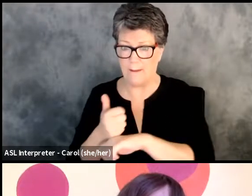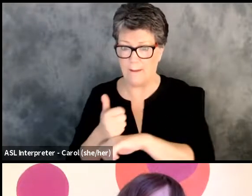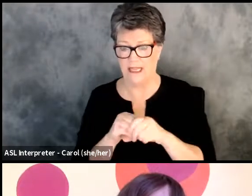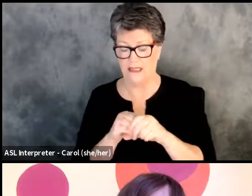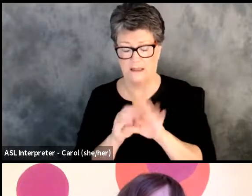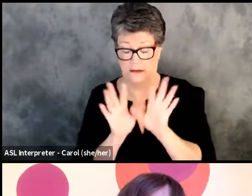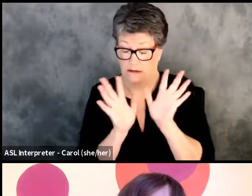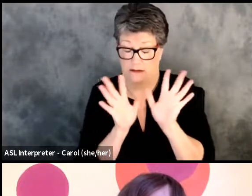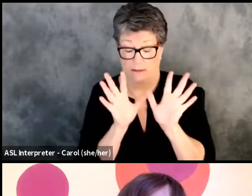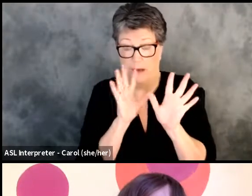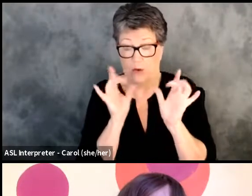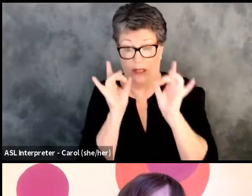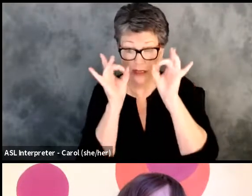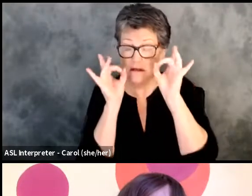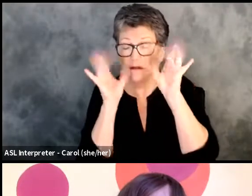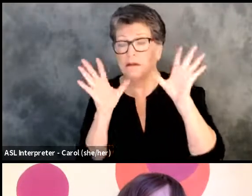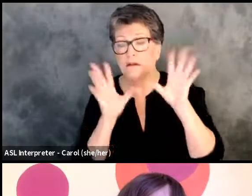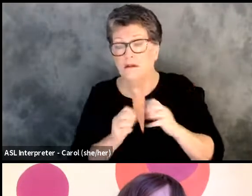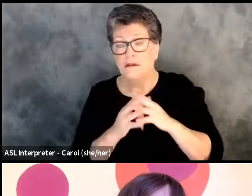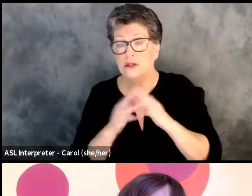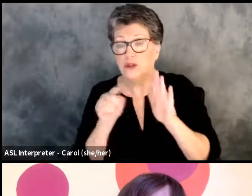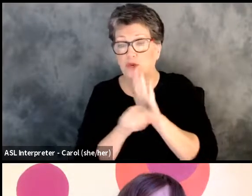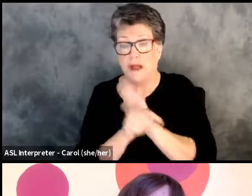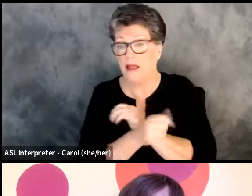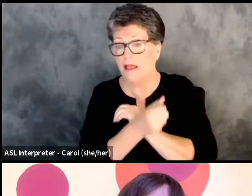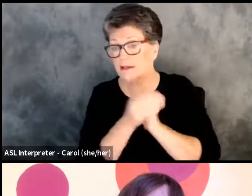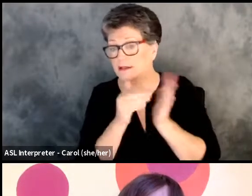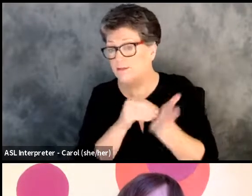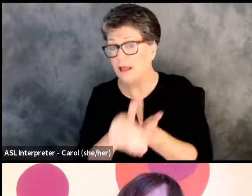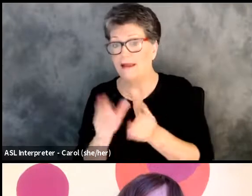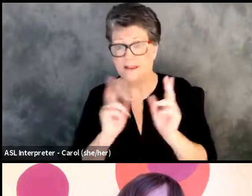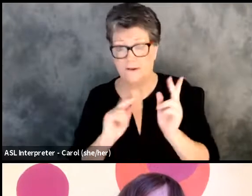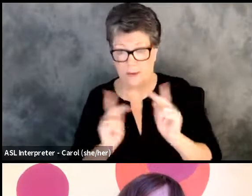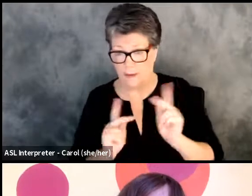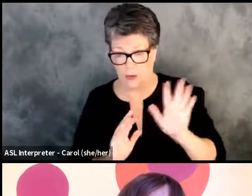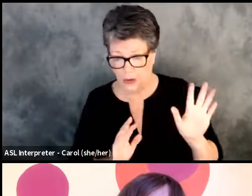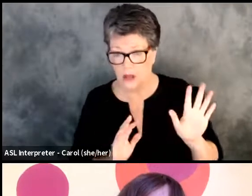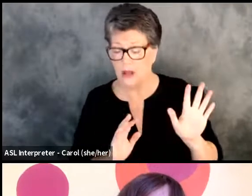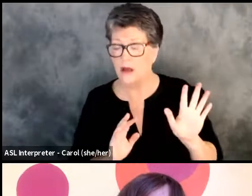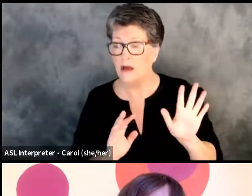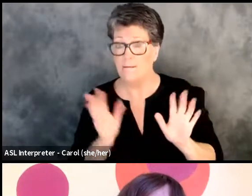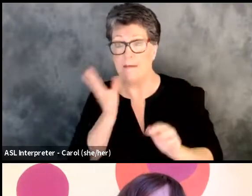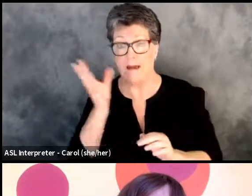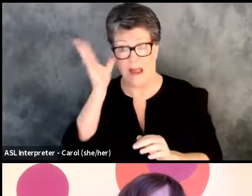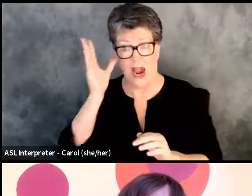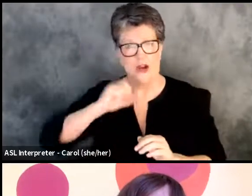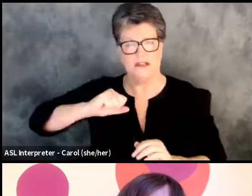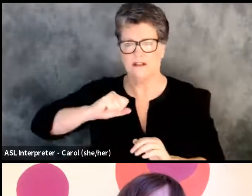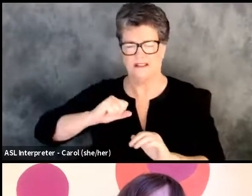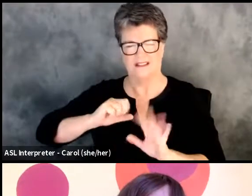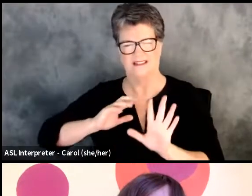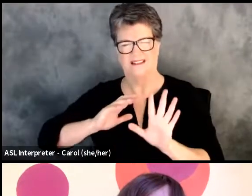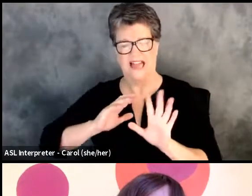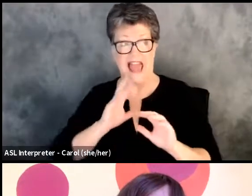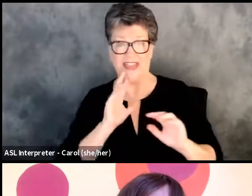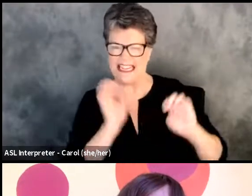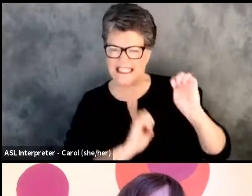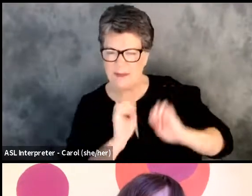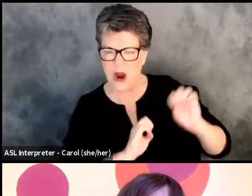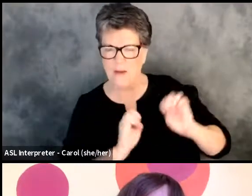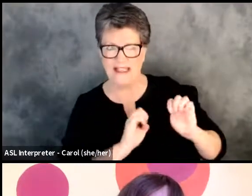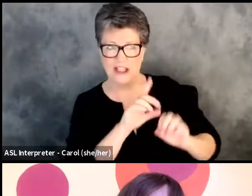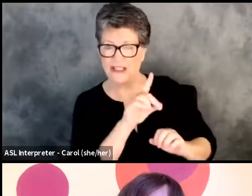really implementing the killing of millions of people. There were experiments that were being done on disabled